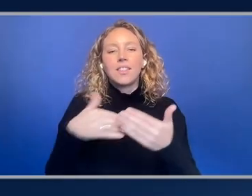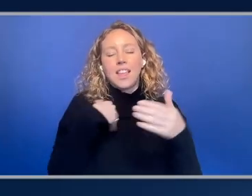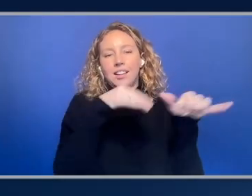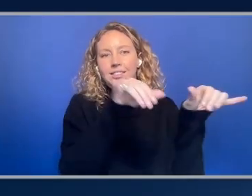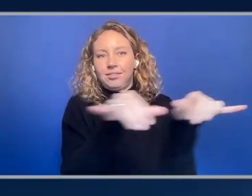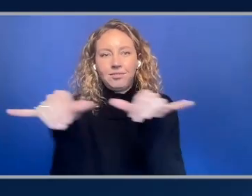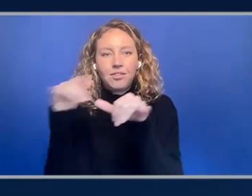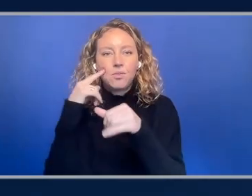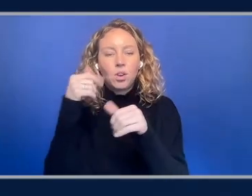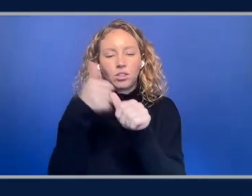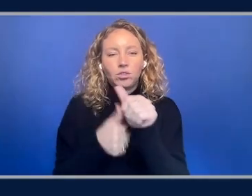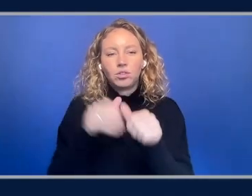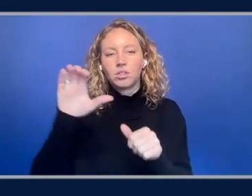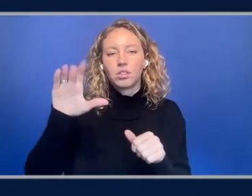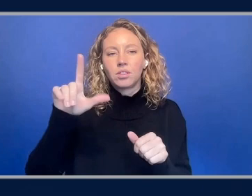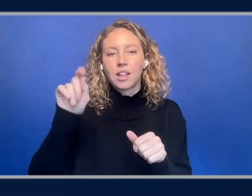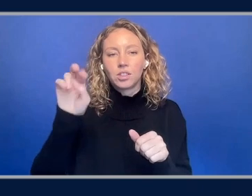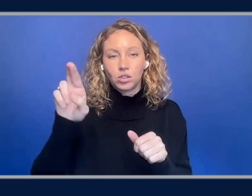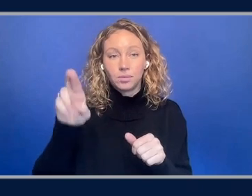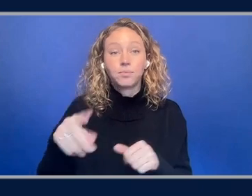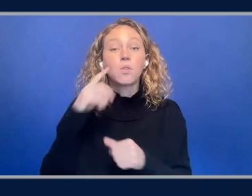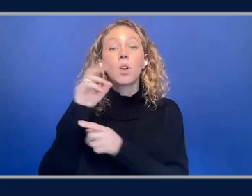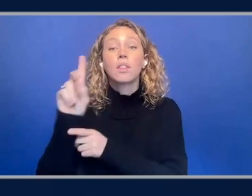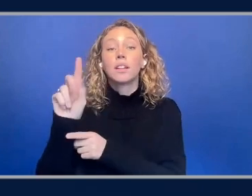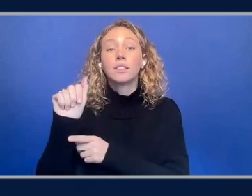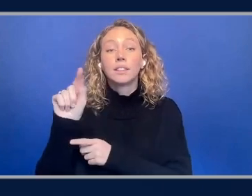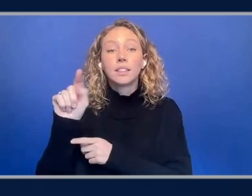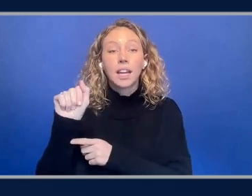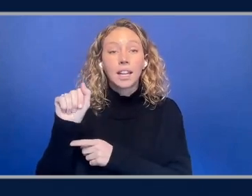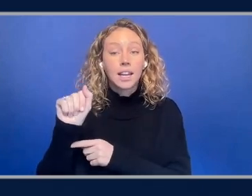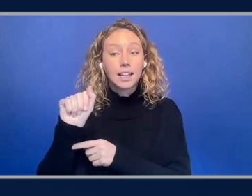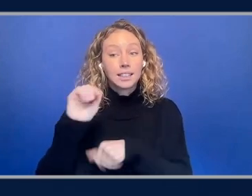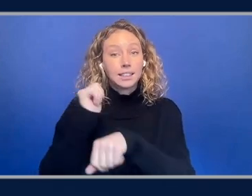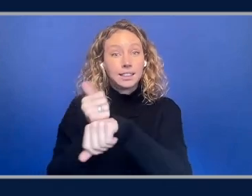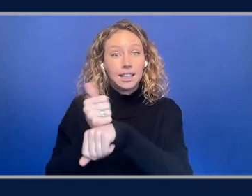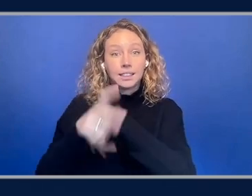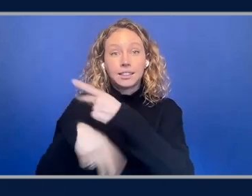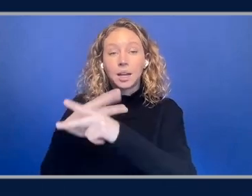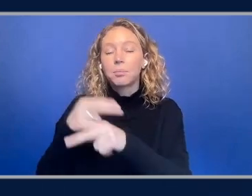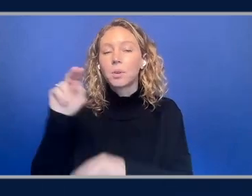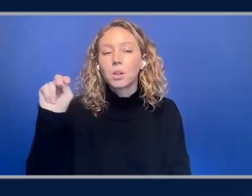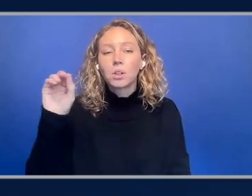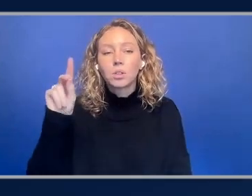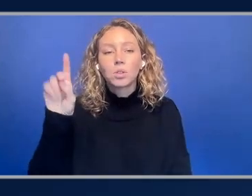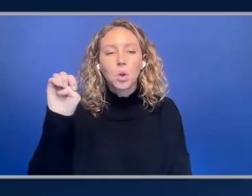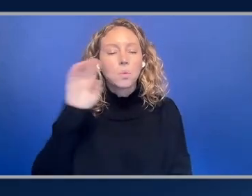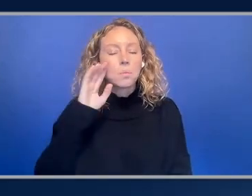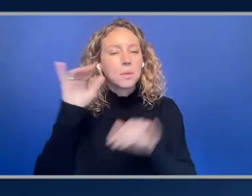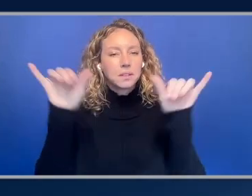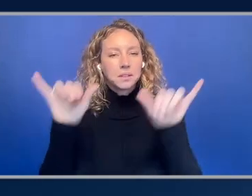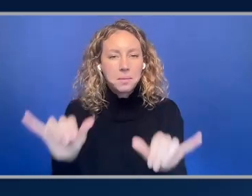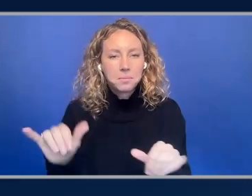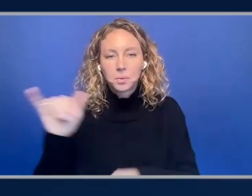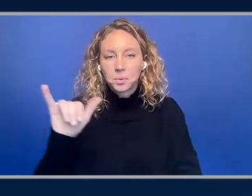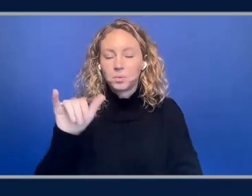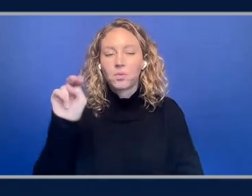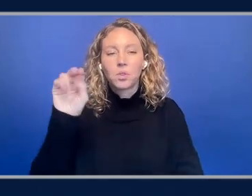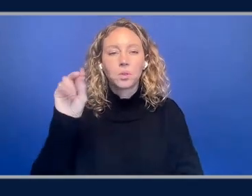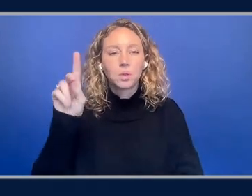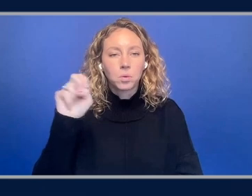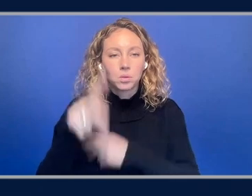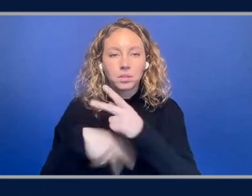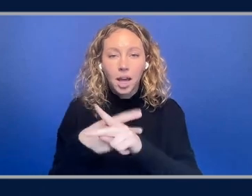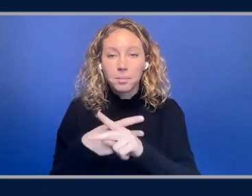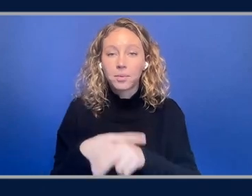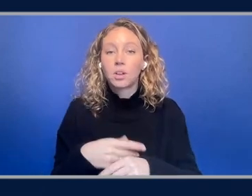then for the dataset size, the node type, then you need the same, like every region will store the same amount of data. Even if you write from one region and write